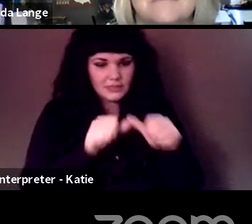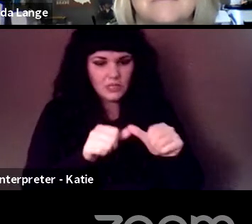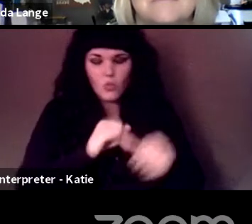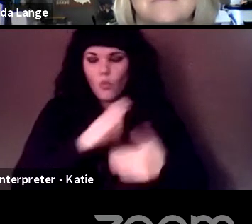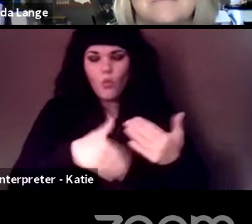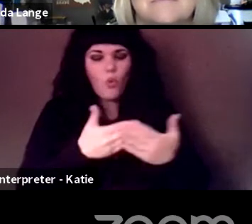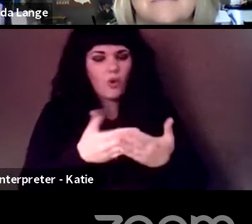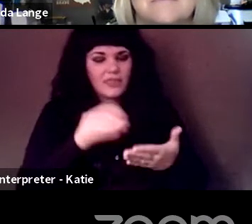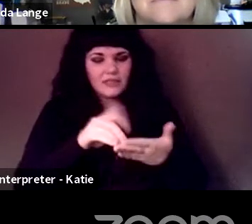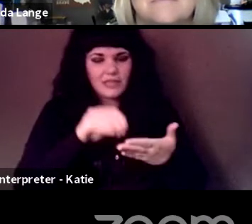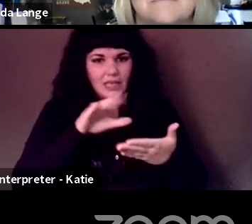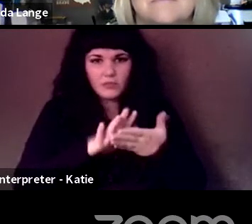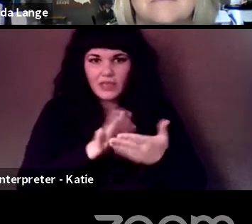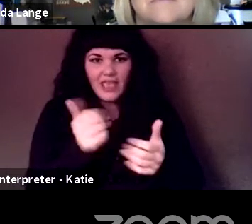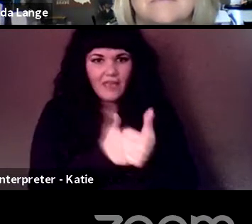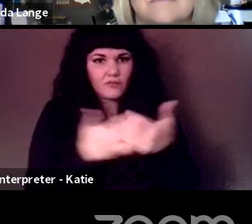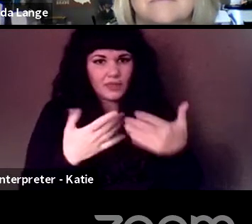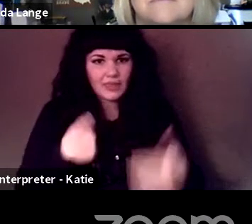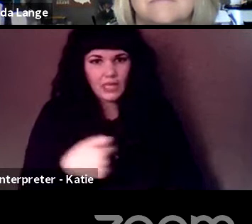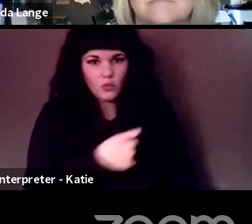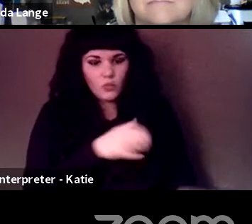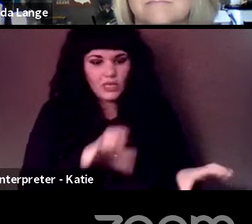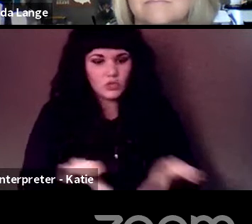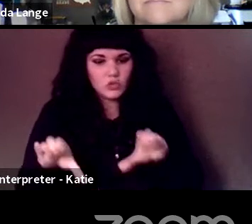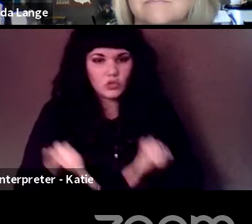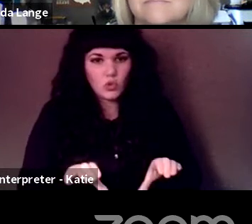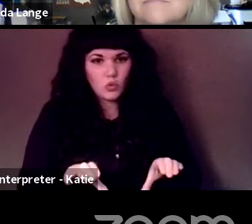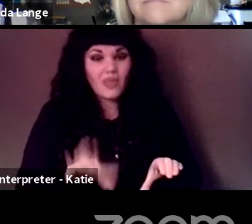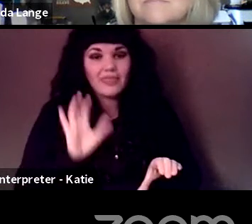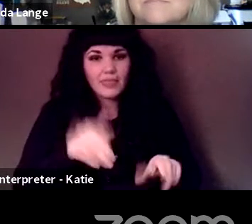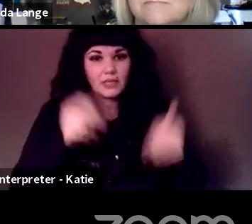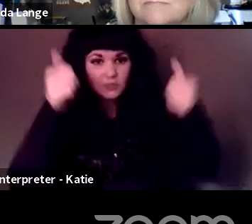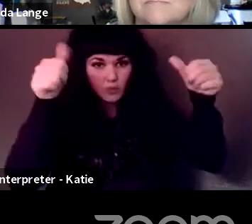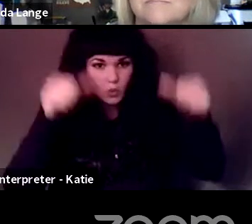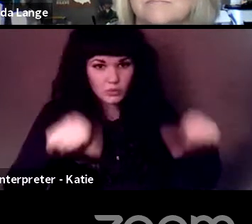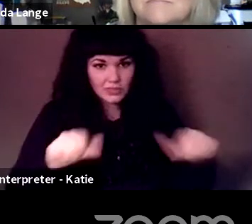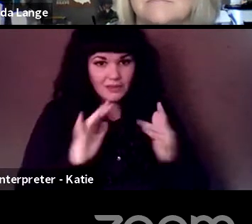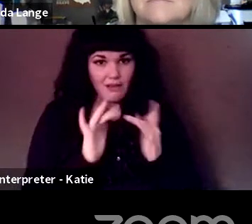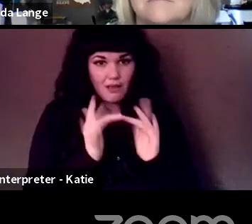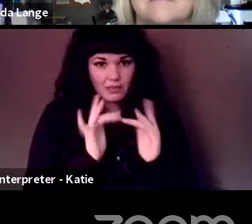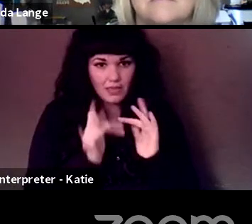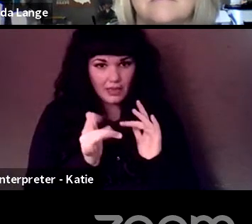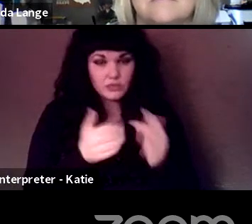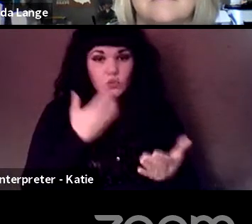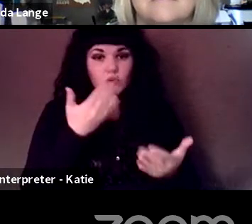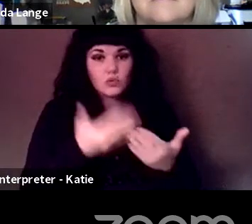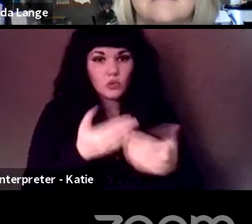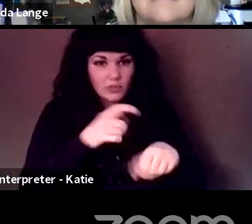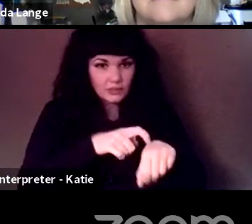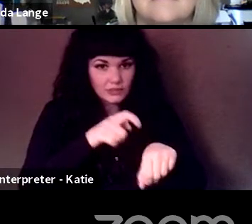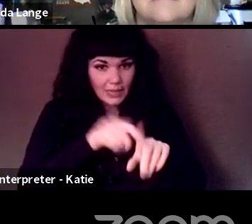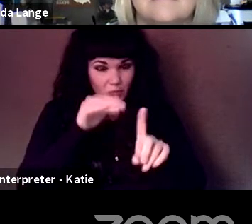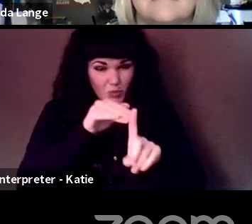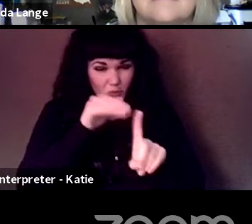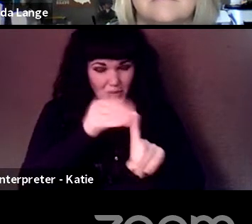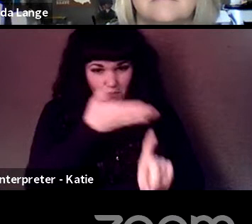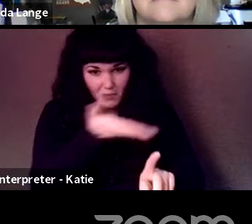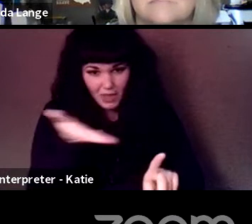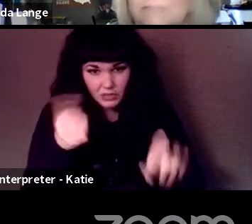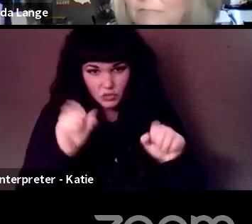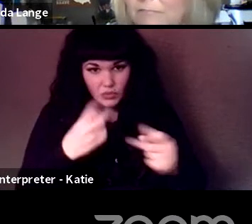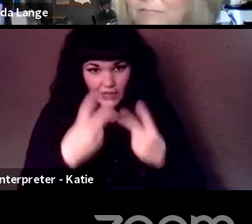doing online. And this is a good time for the public to keep in mind that they can visit us at